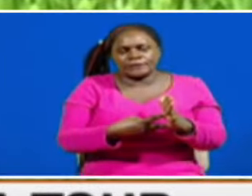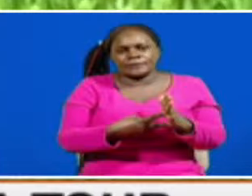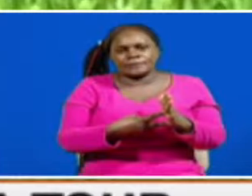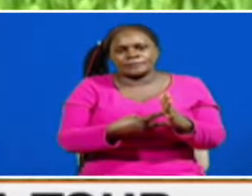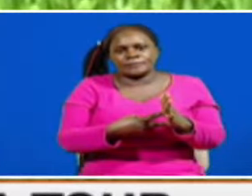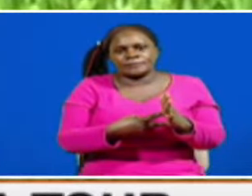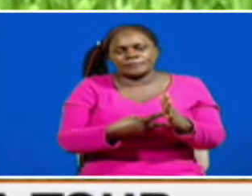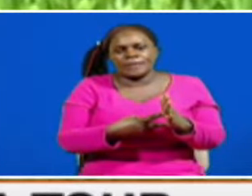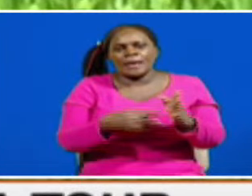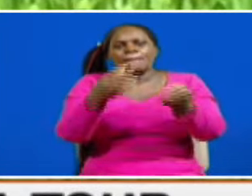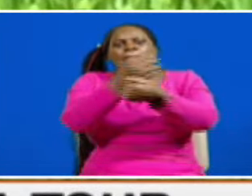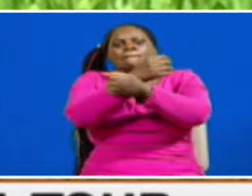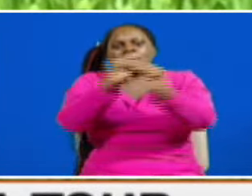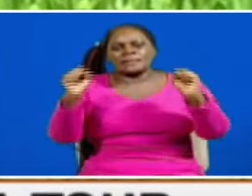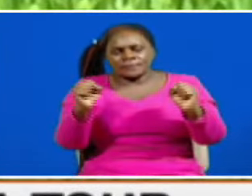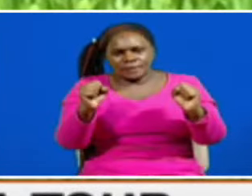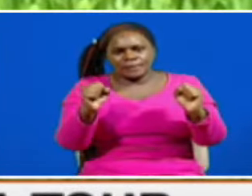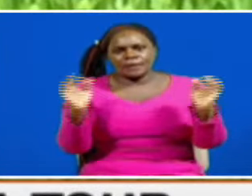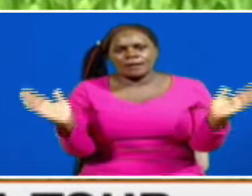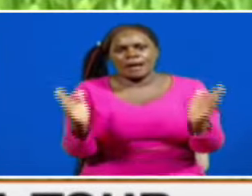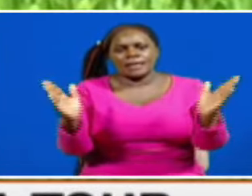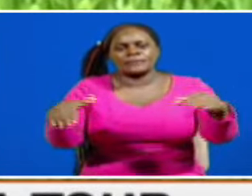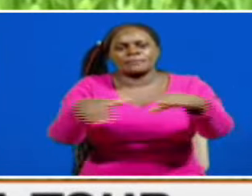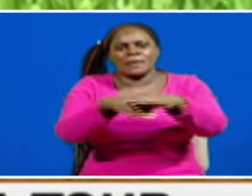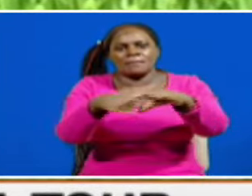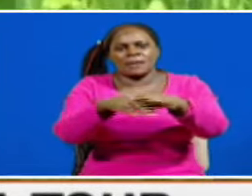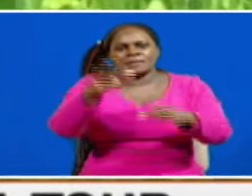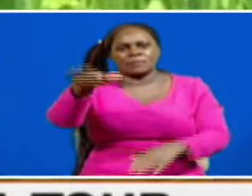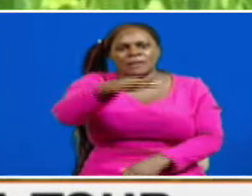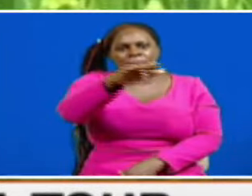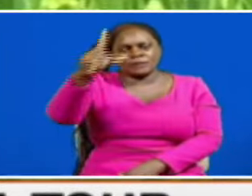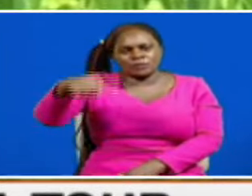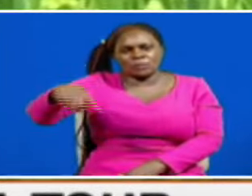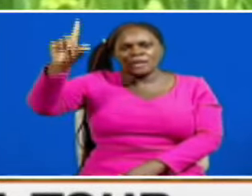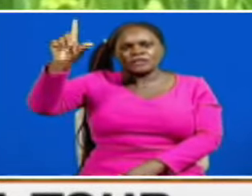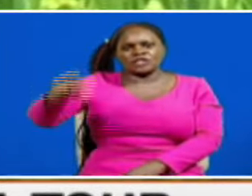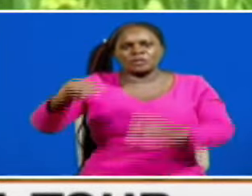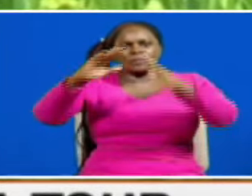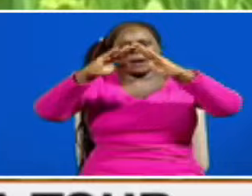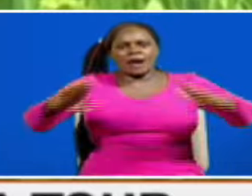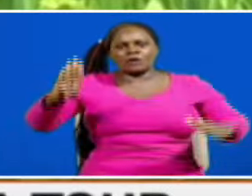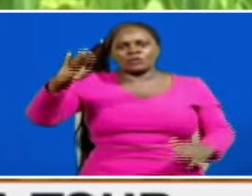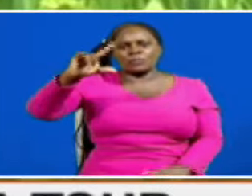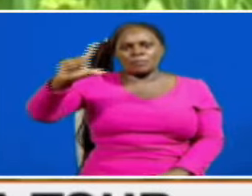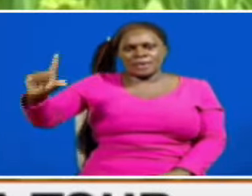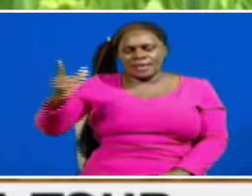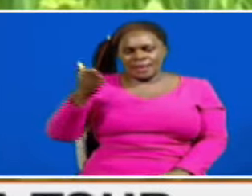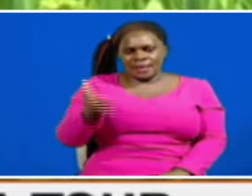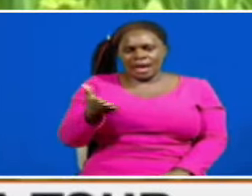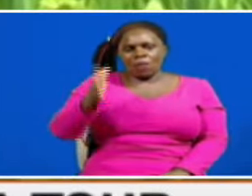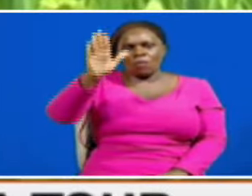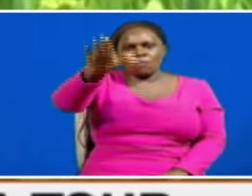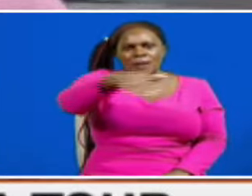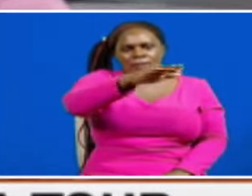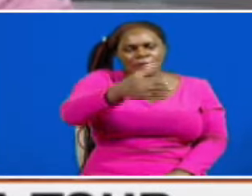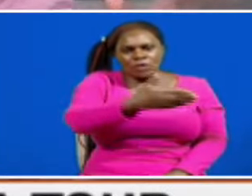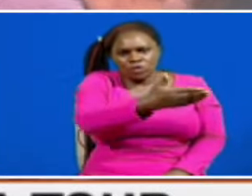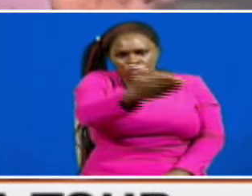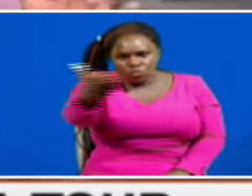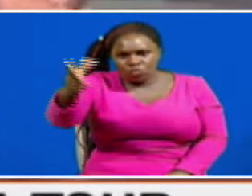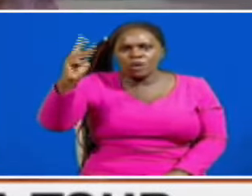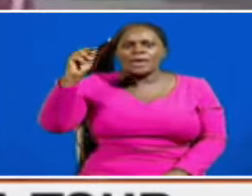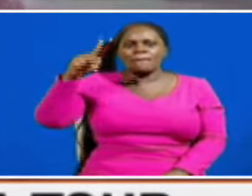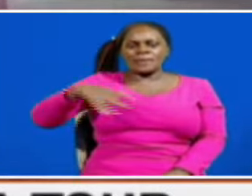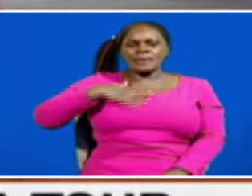Constituency. The president urged members of parliament to pass the affordable housing bill which is in the house. Sasa nyinyi wabunge,